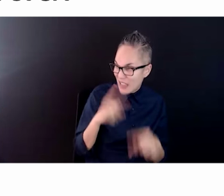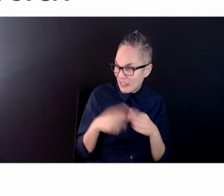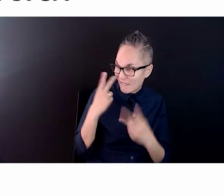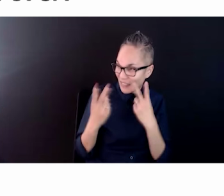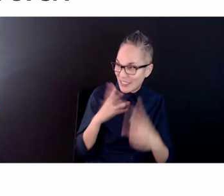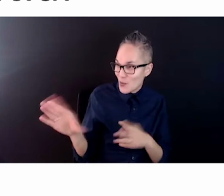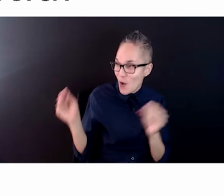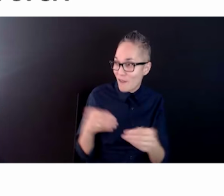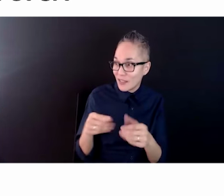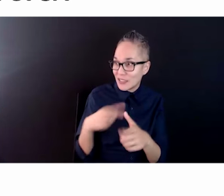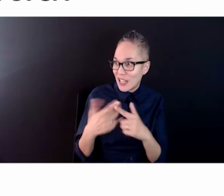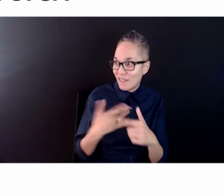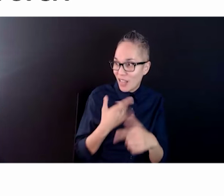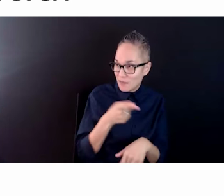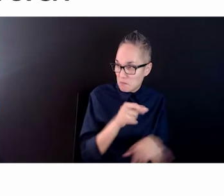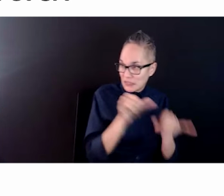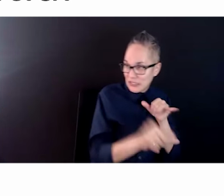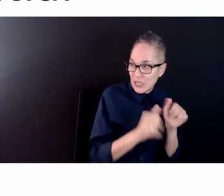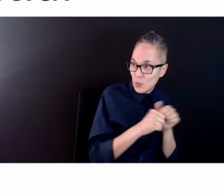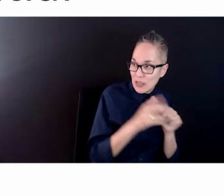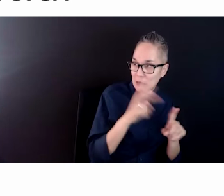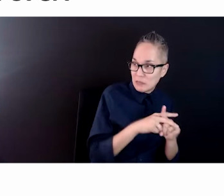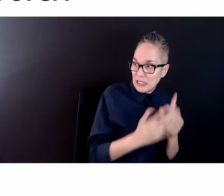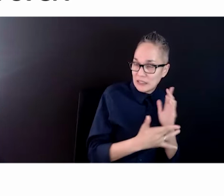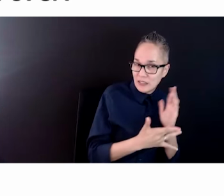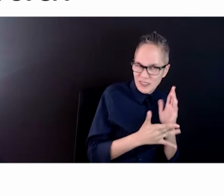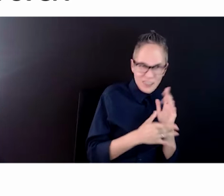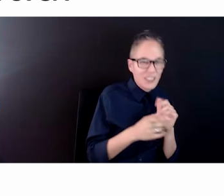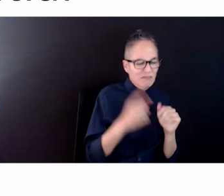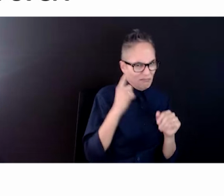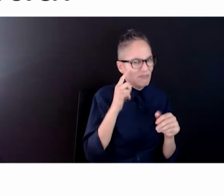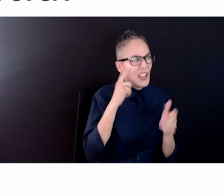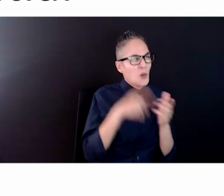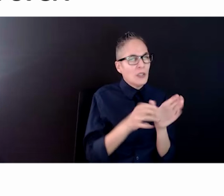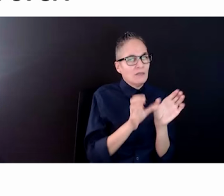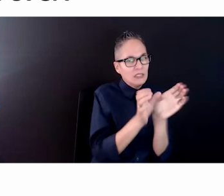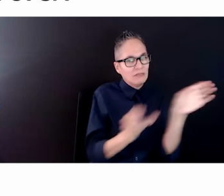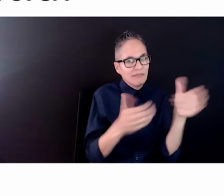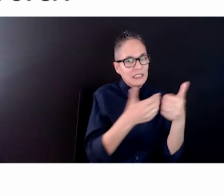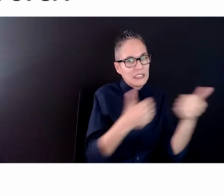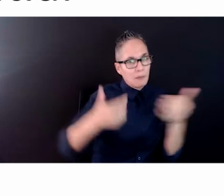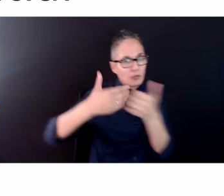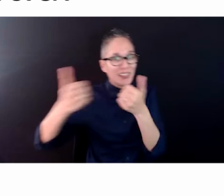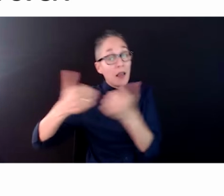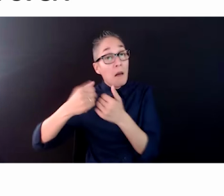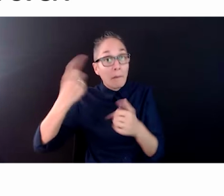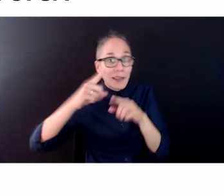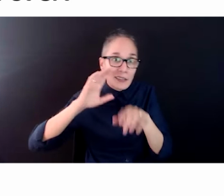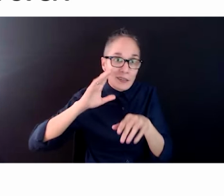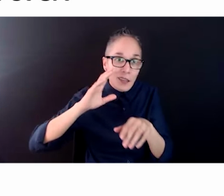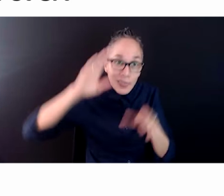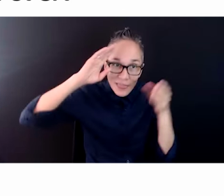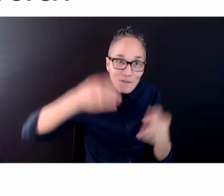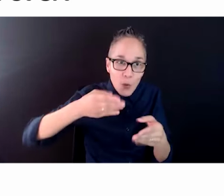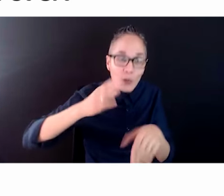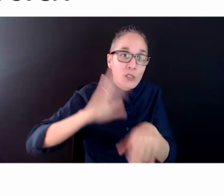the applied area. And then I felt that there was a lot of siloing here, and then it was based upon budgets and money, because I did teach a math class, but believe